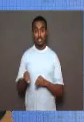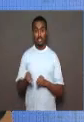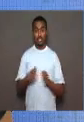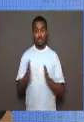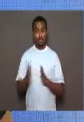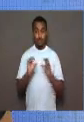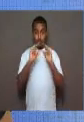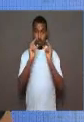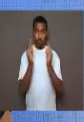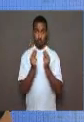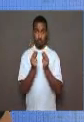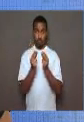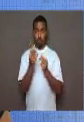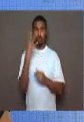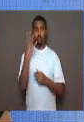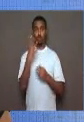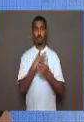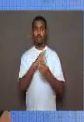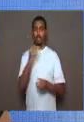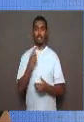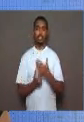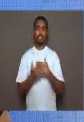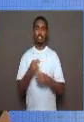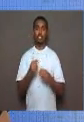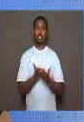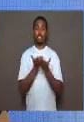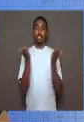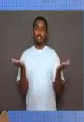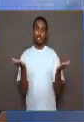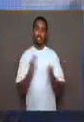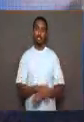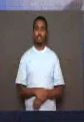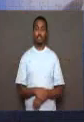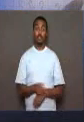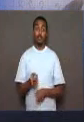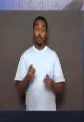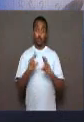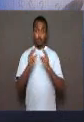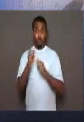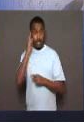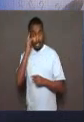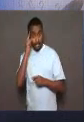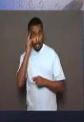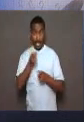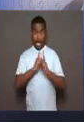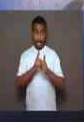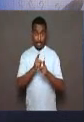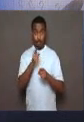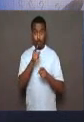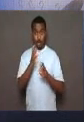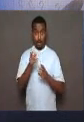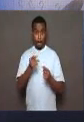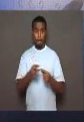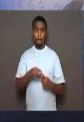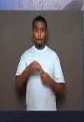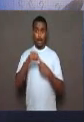Students, please form groups of 4 and discuss this subject. When your group thinks of an answer